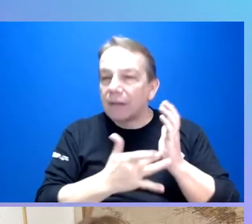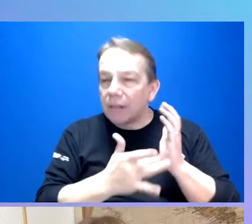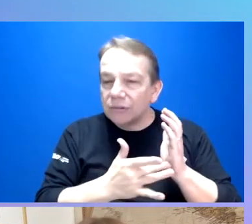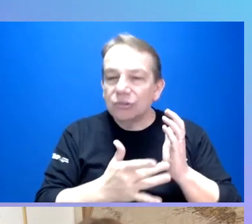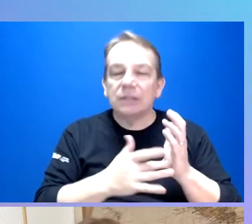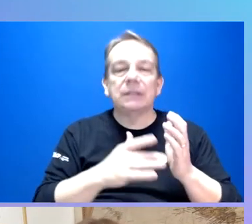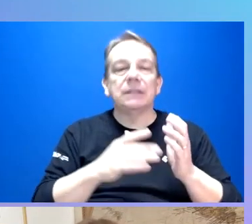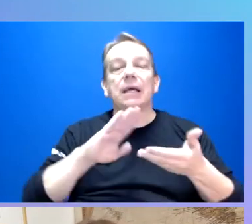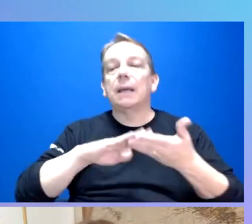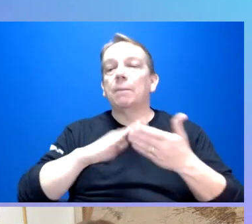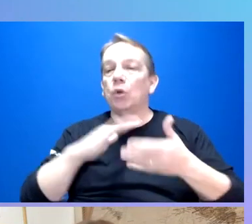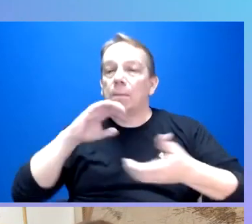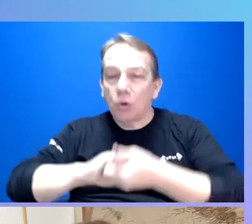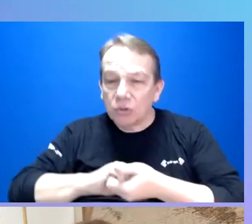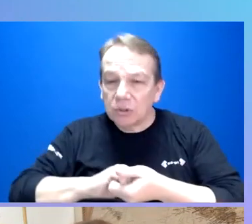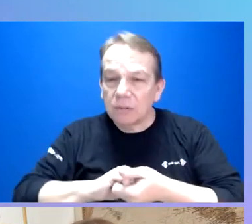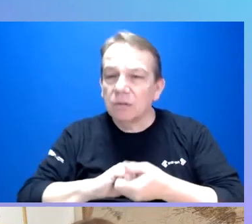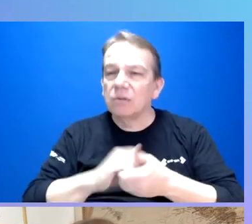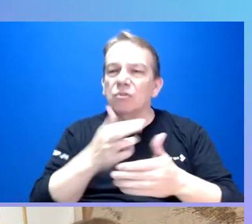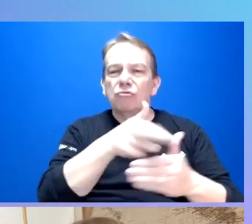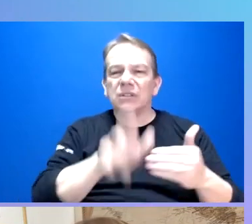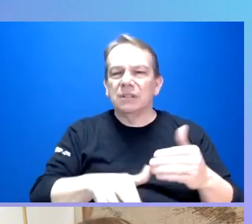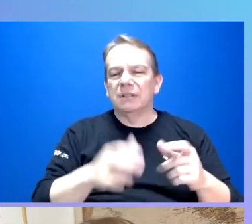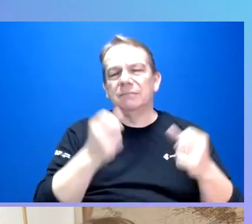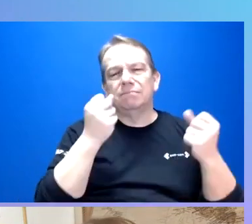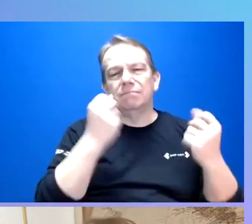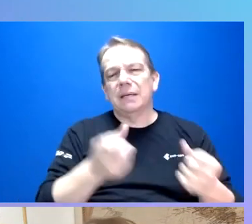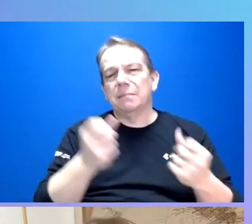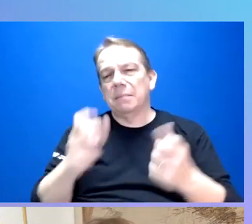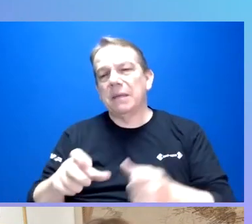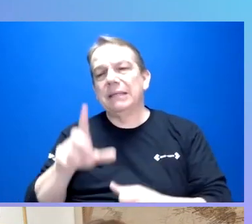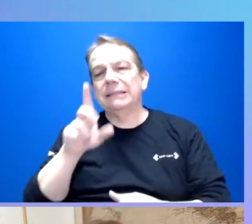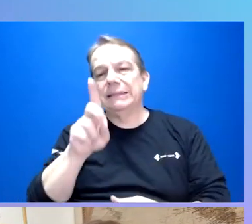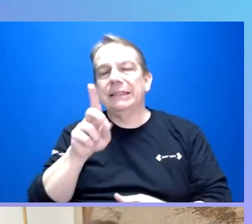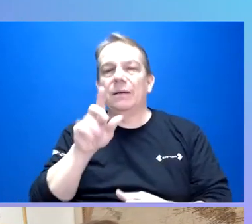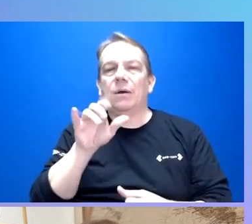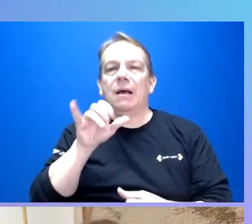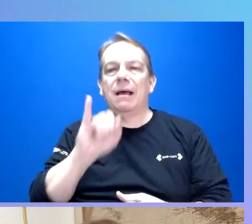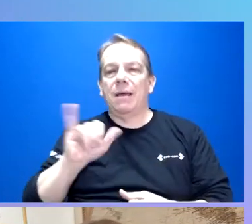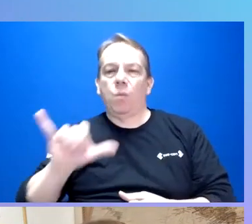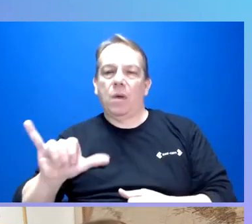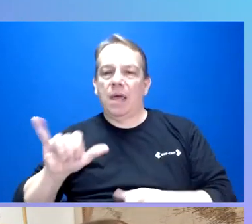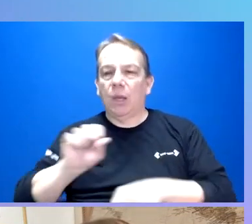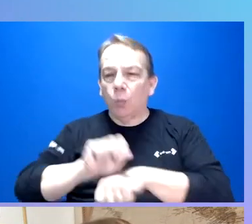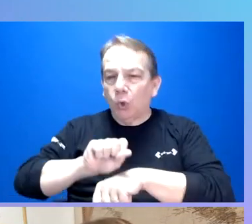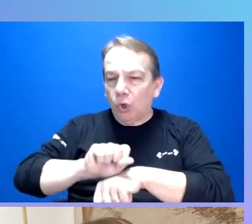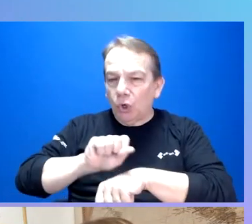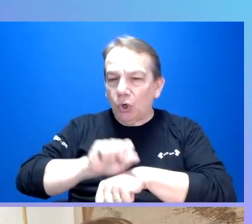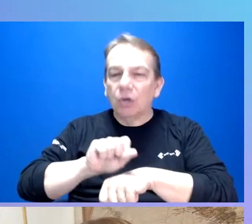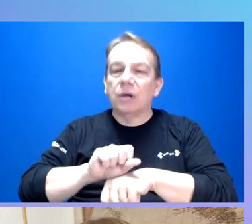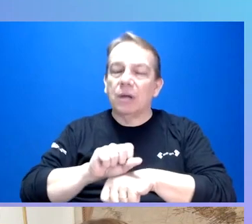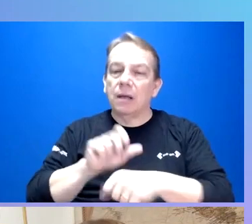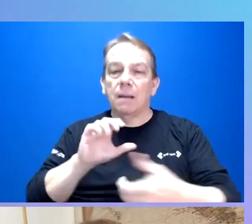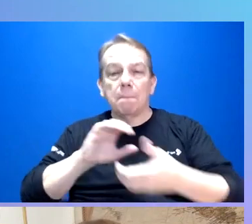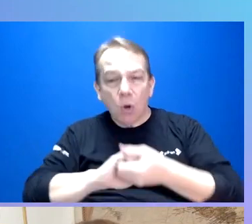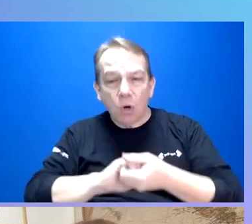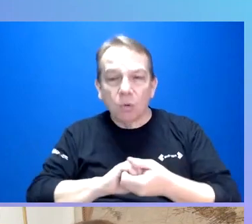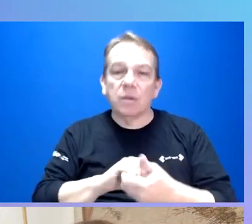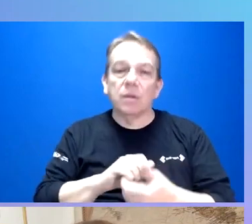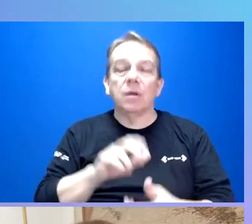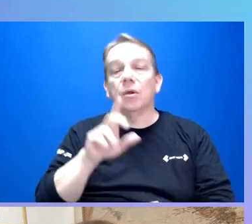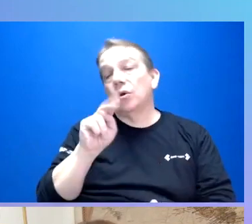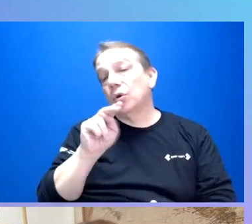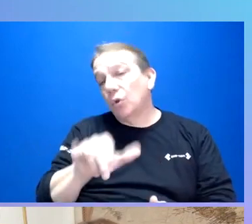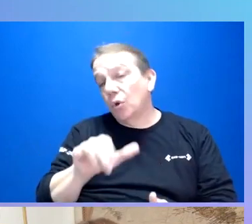partnership, which resulted in a lot of really cool DIY work. So students would partner with members of the New York